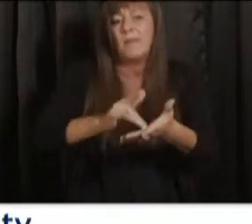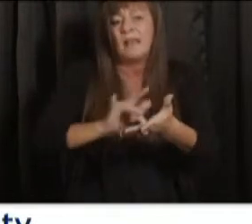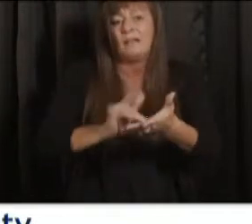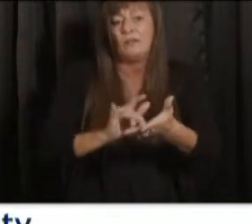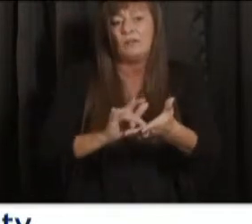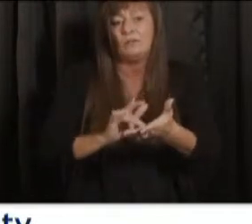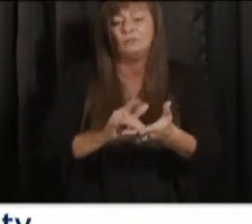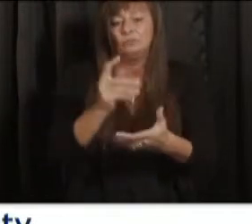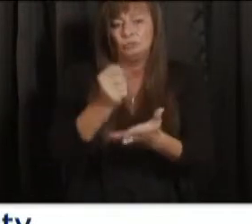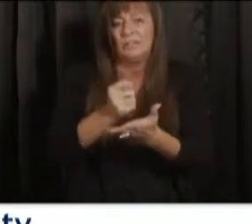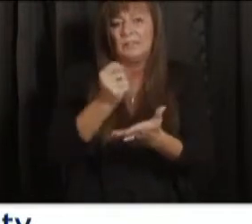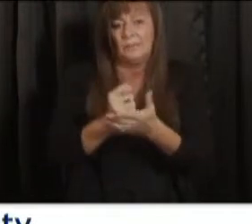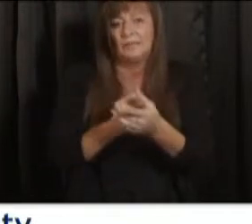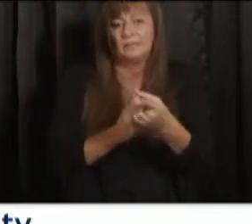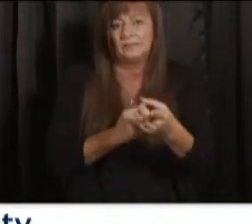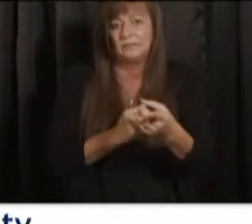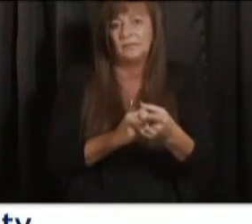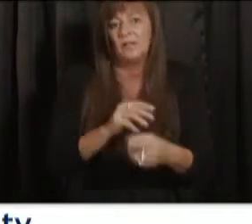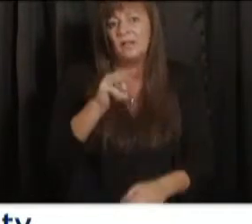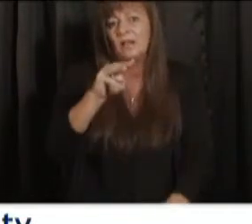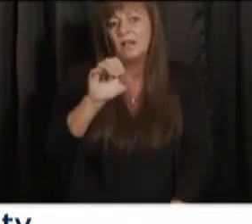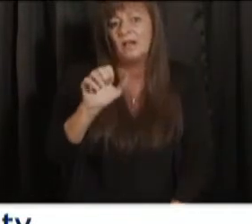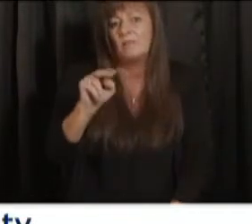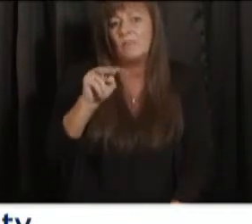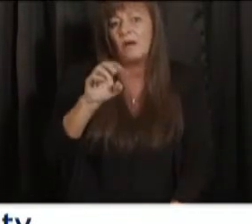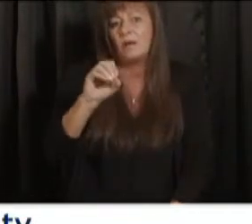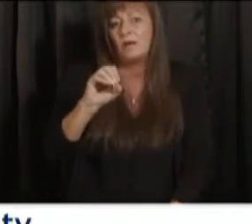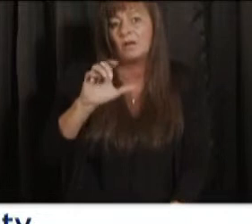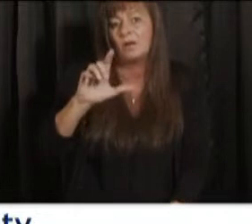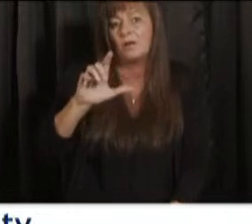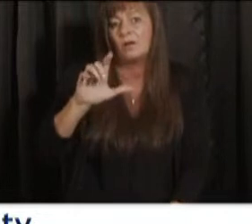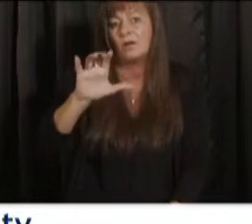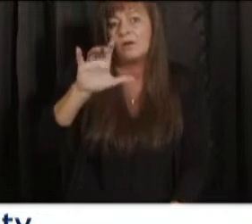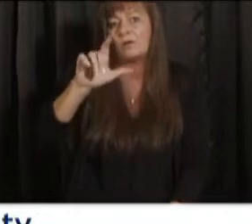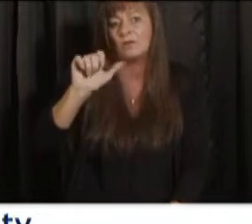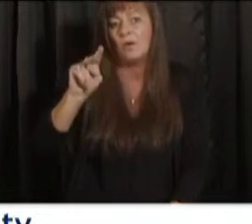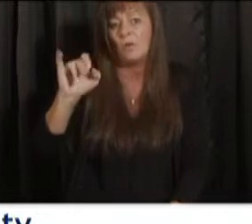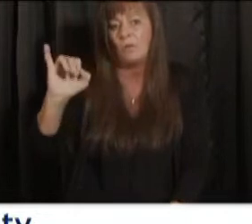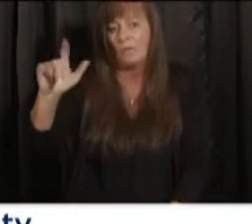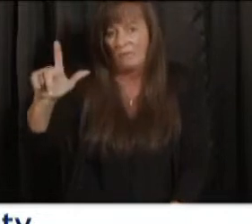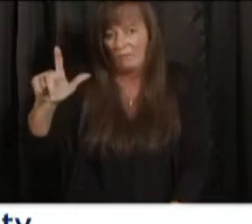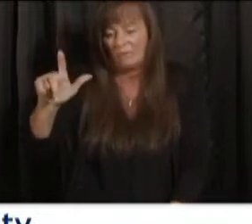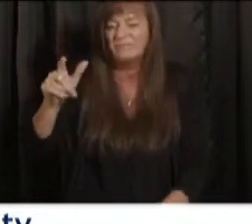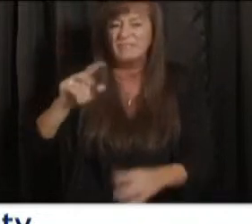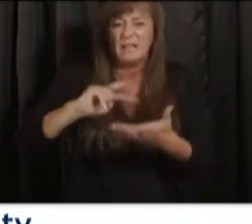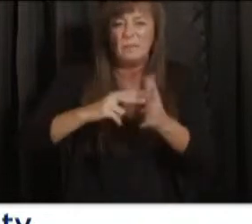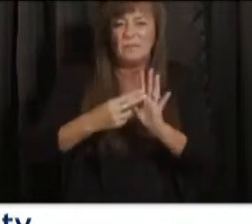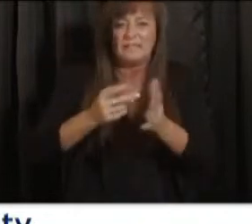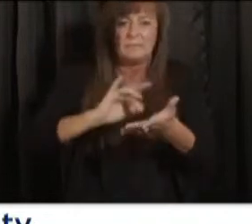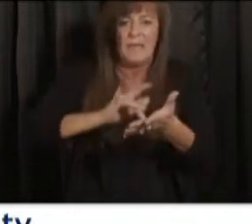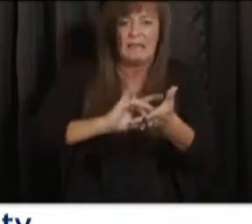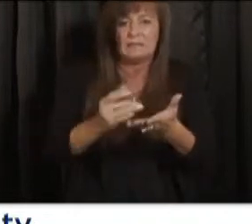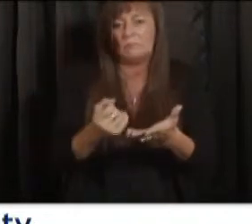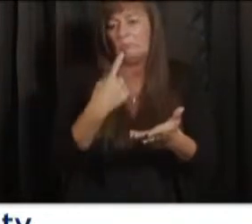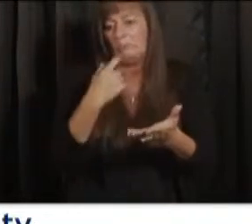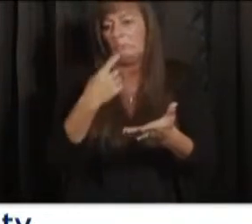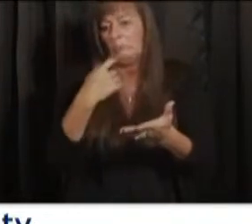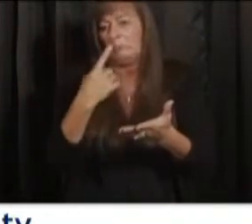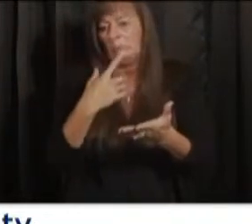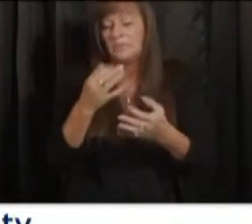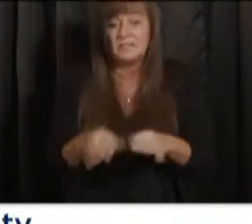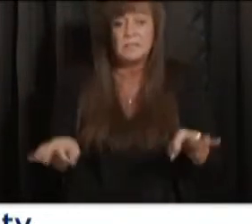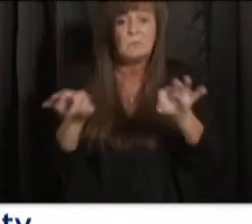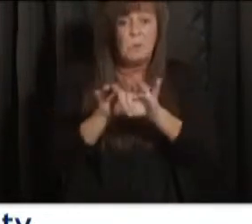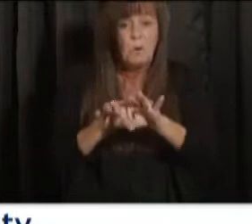treatment. Now, I want to be clear, the monoclonal antibody treatment is very promising in reducing the likelihood of hospitalization when